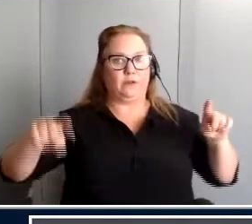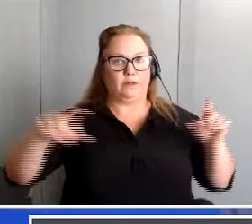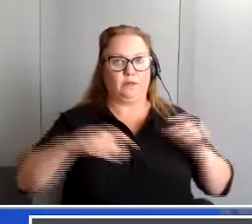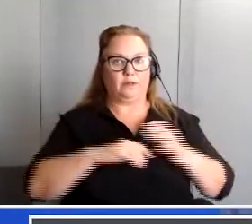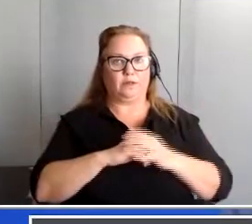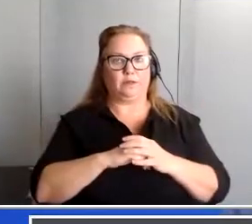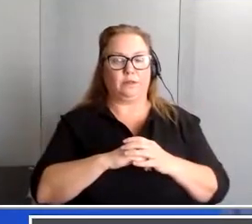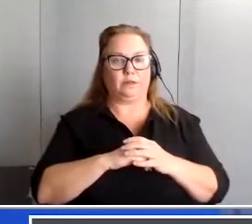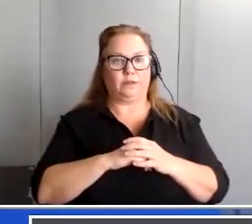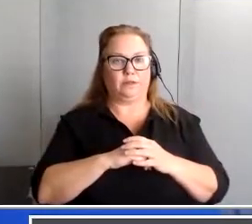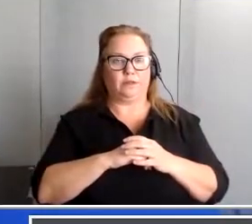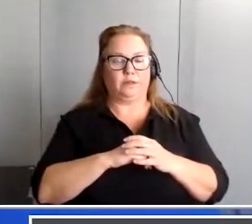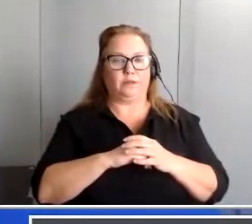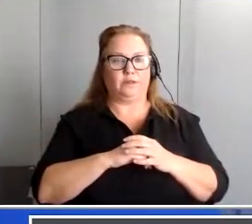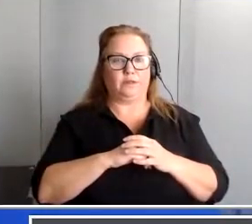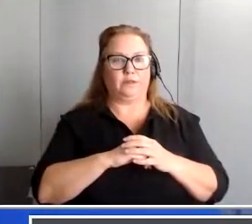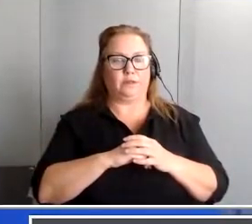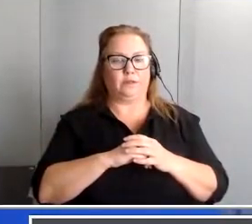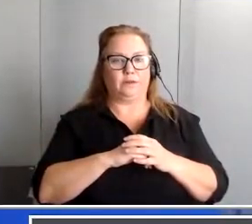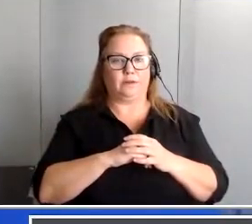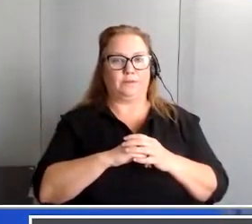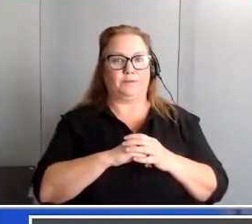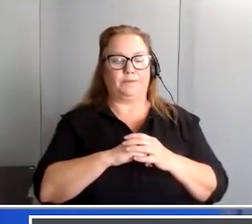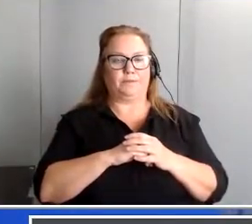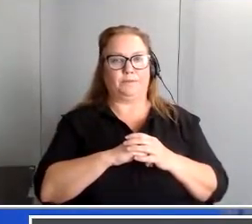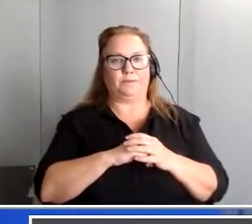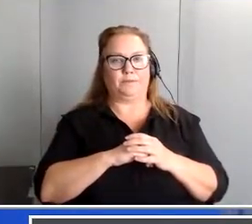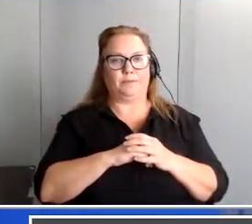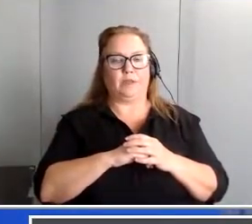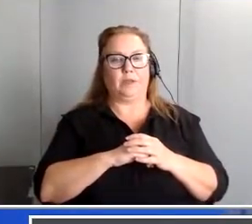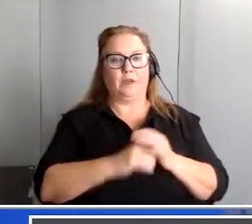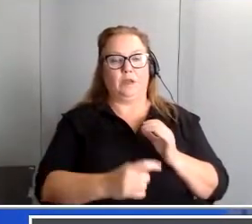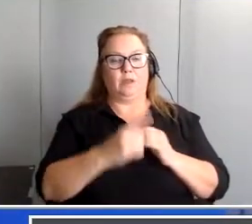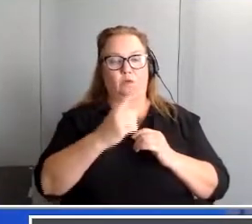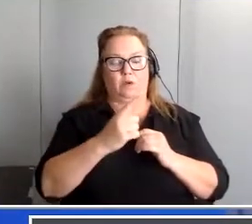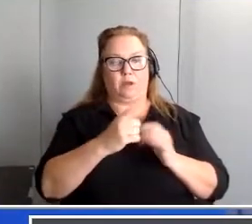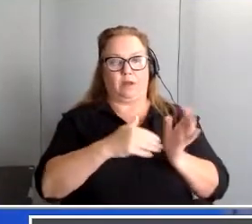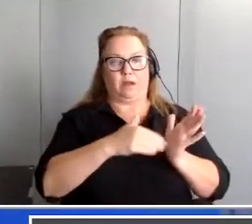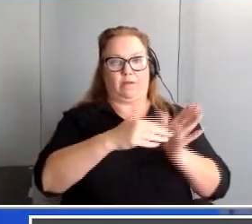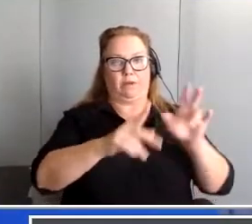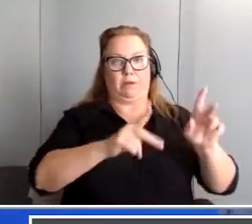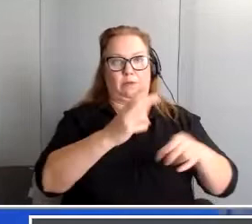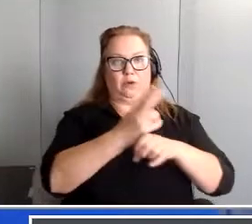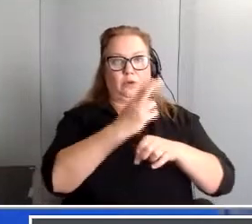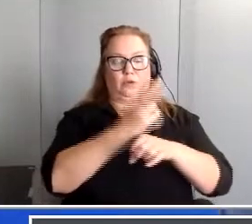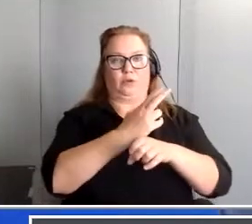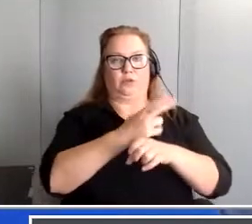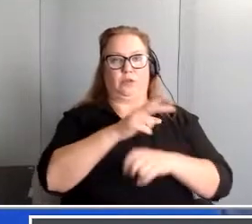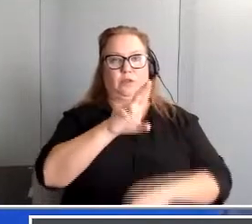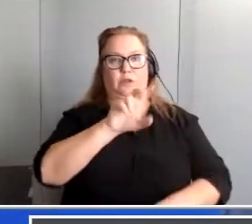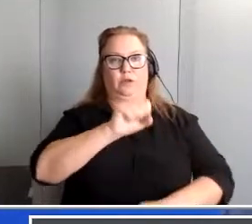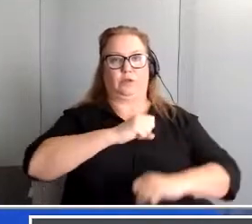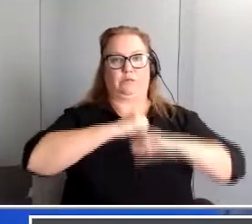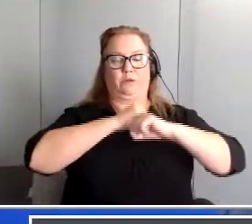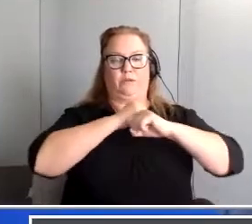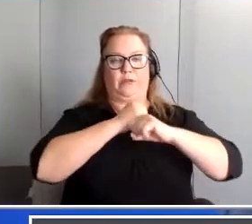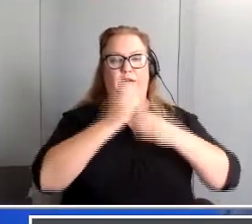think so the one that a lot of people use, the U.S. Preventive Services Task